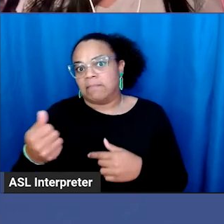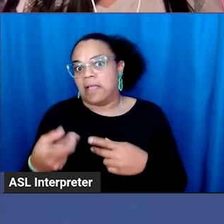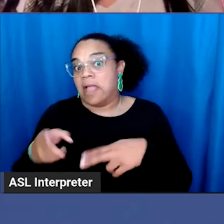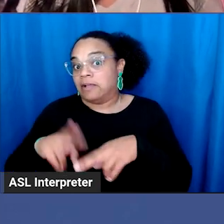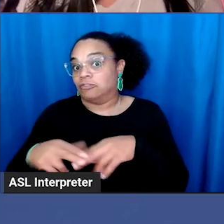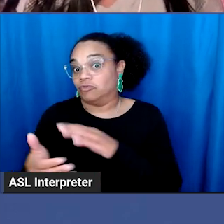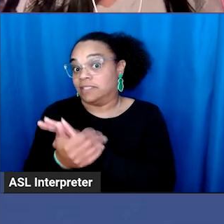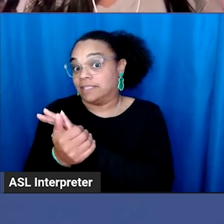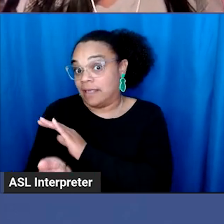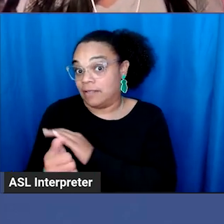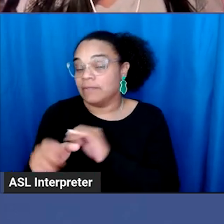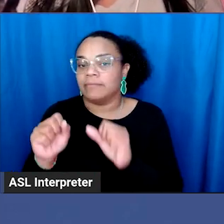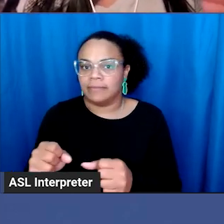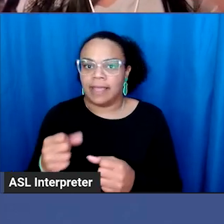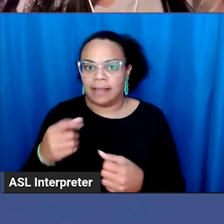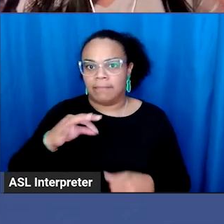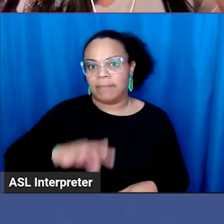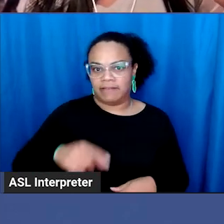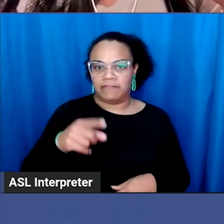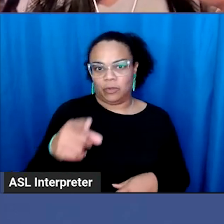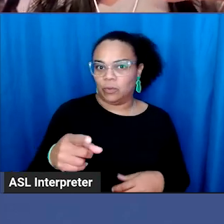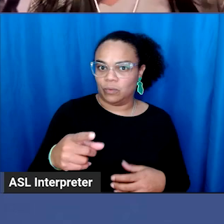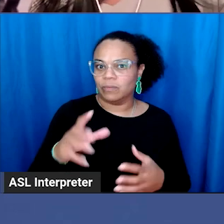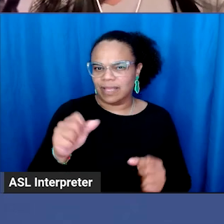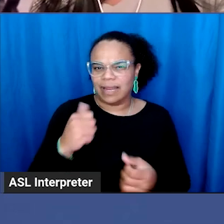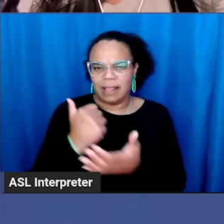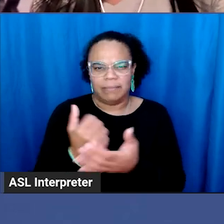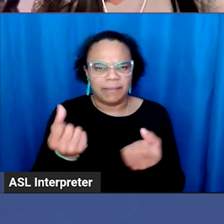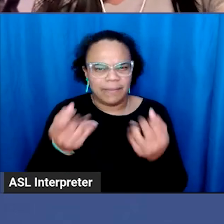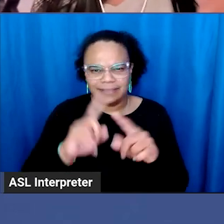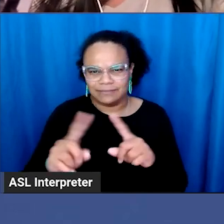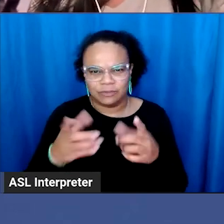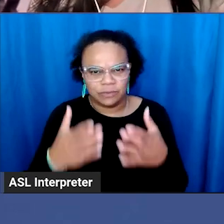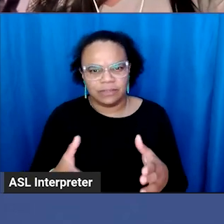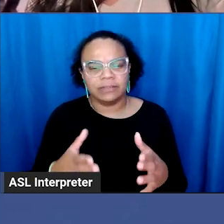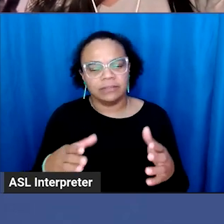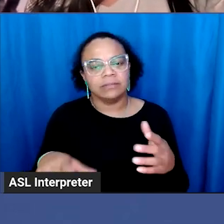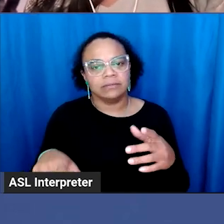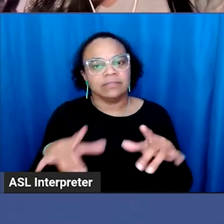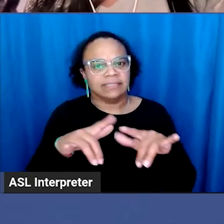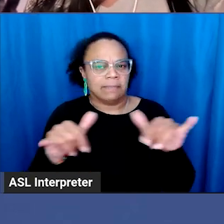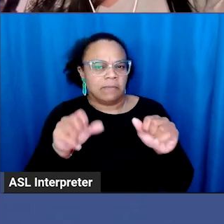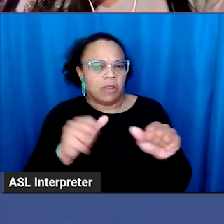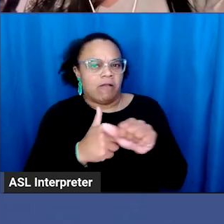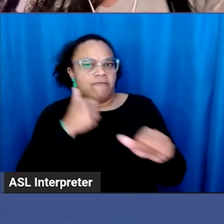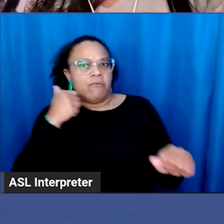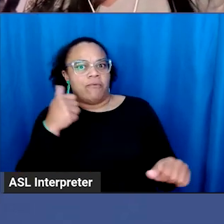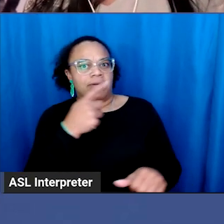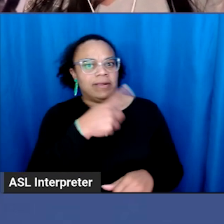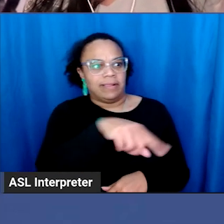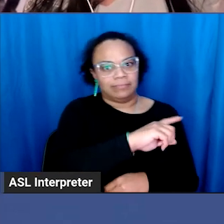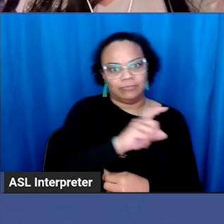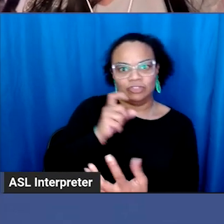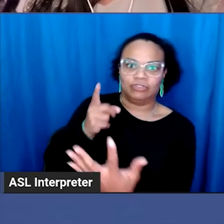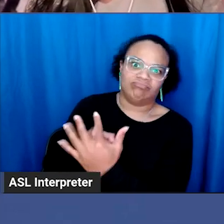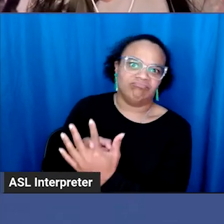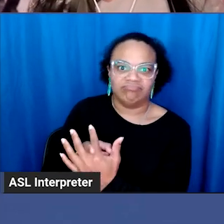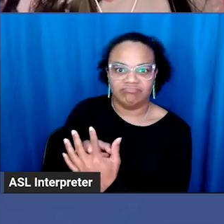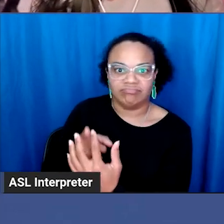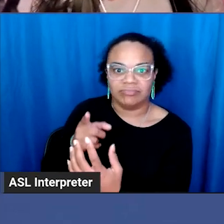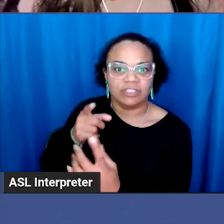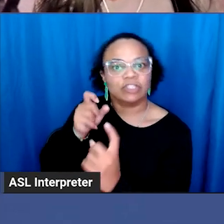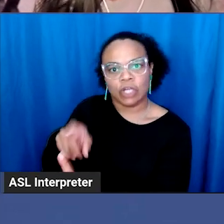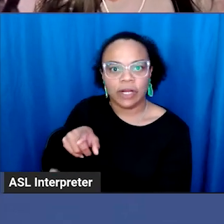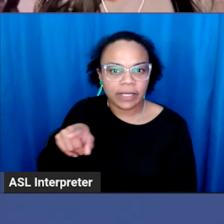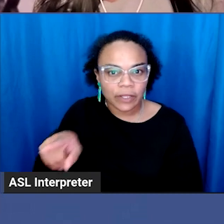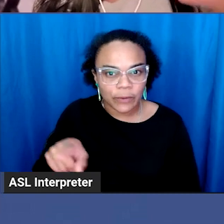can benefit you in multiple ways, and also not have like a target on your back. You know what I'm saying? Also there's